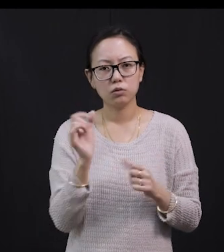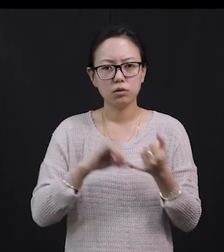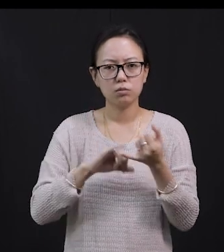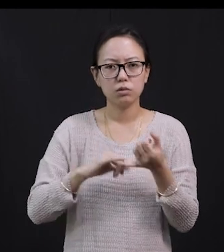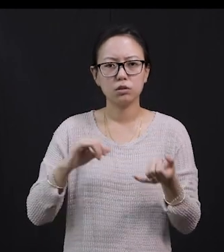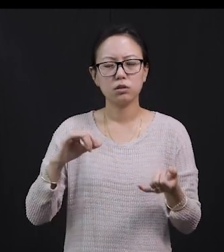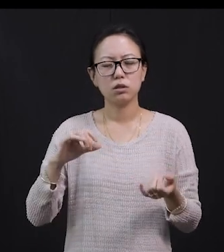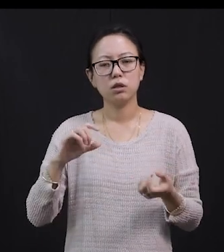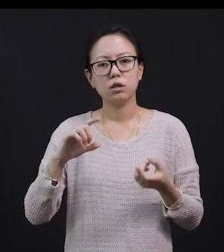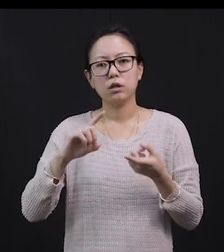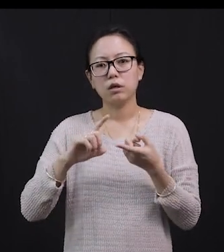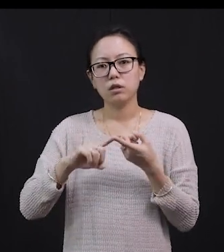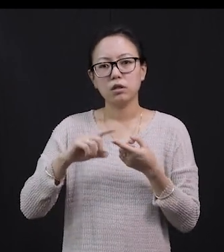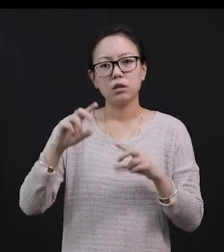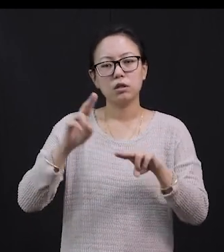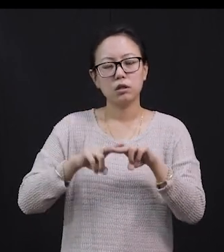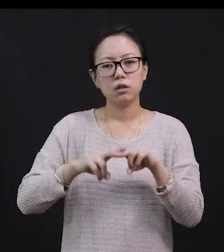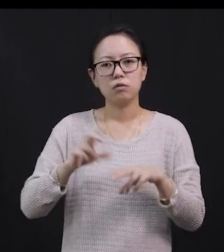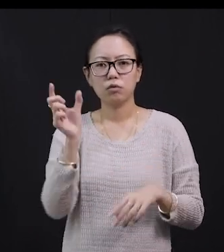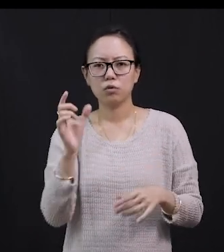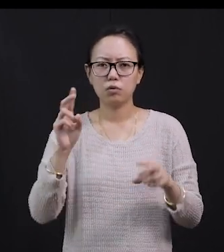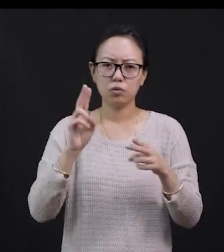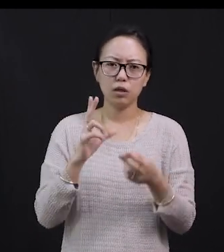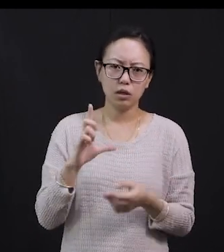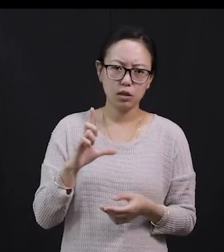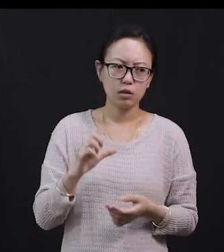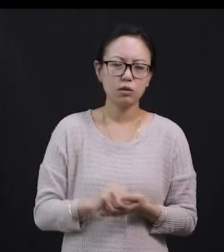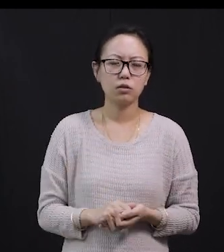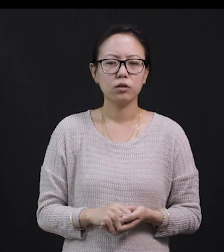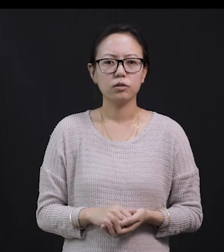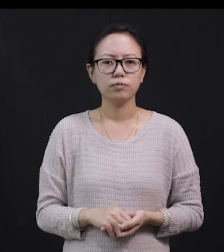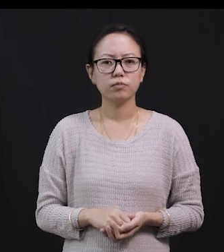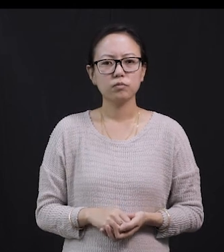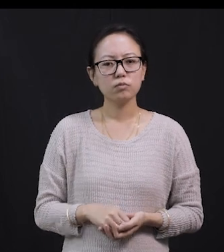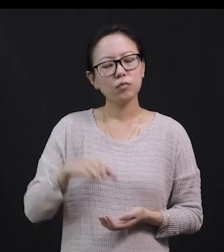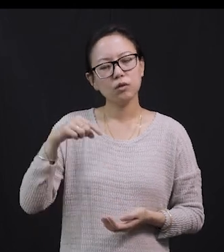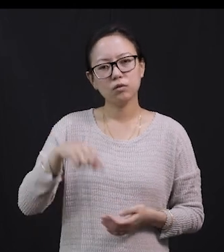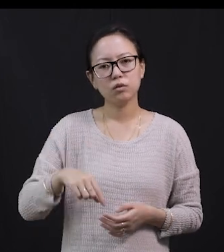democratic nation as we wanted to fight for our own independence.